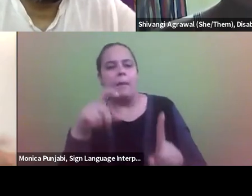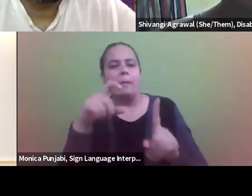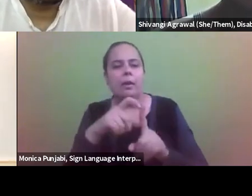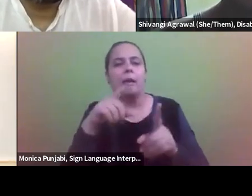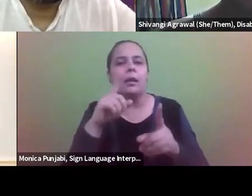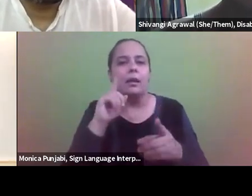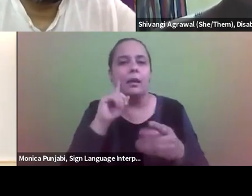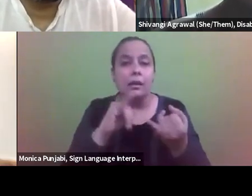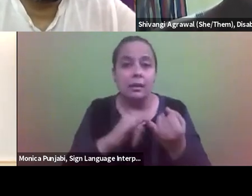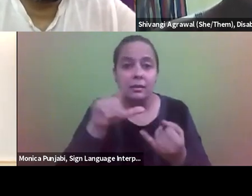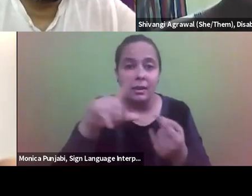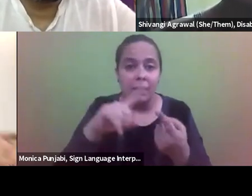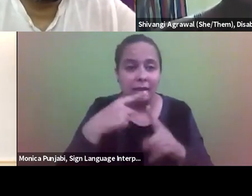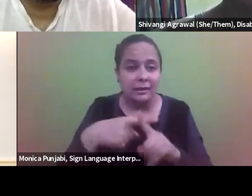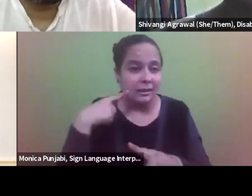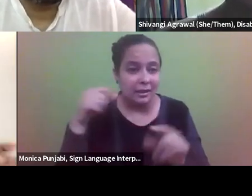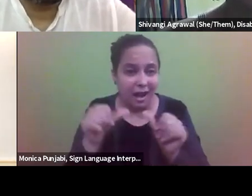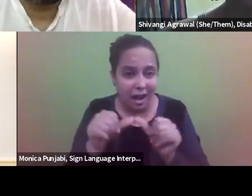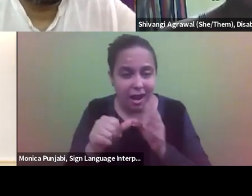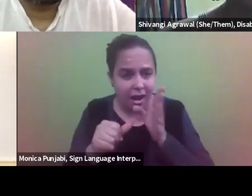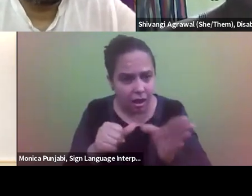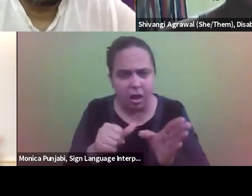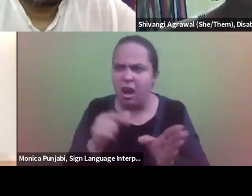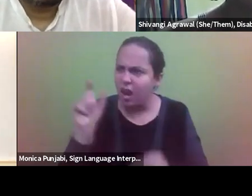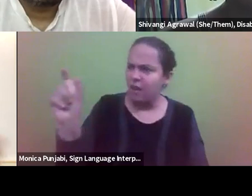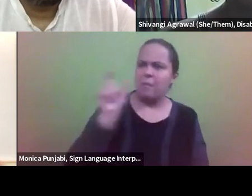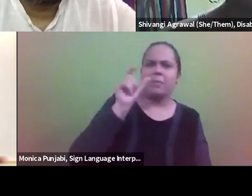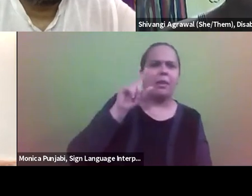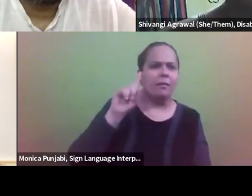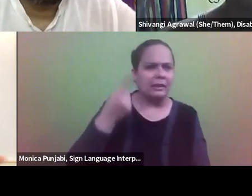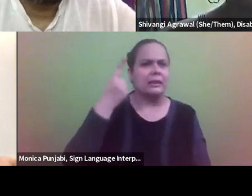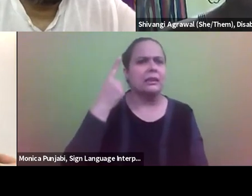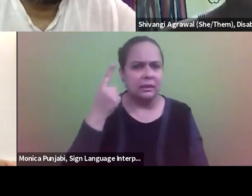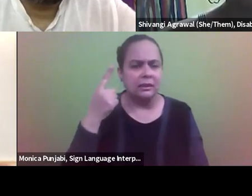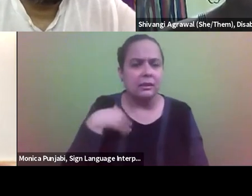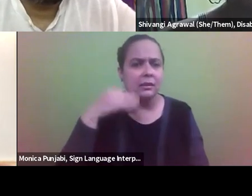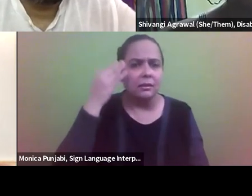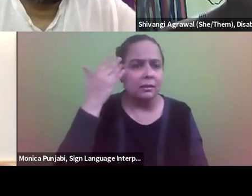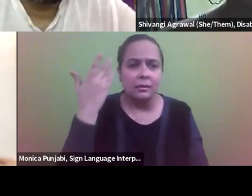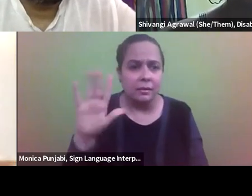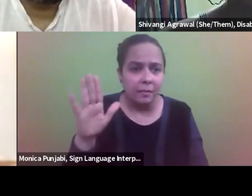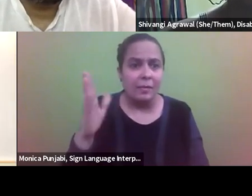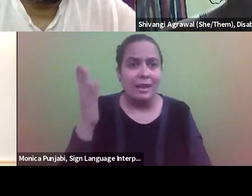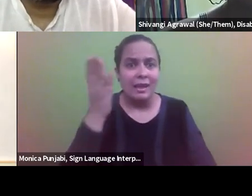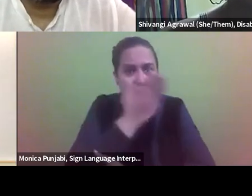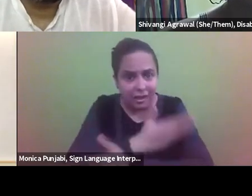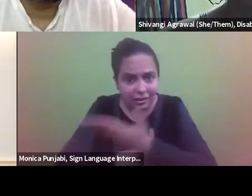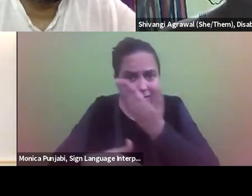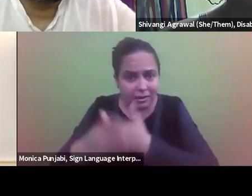also had ADHD, which also it's not recognized as a disability, sadly,